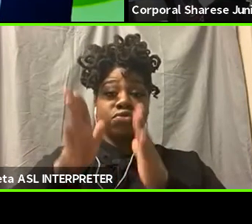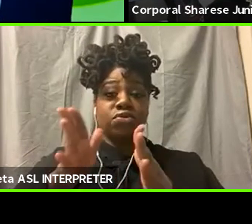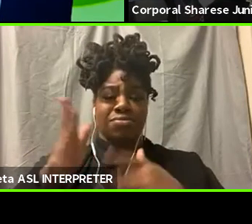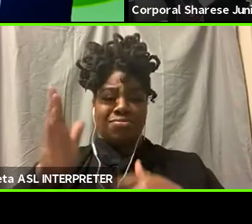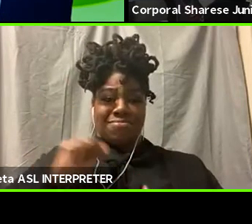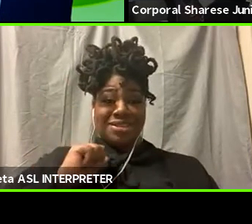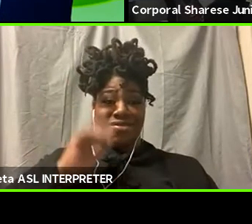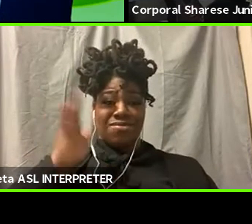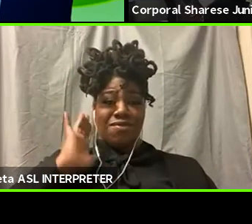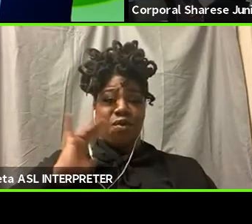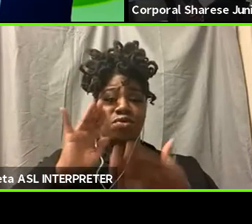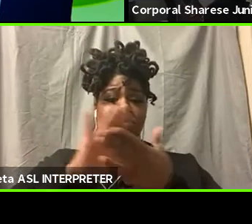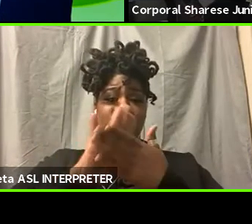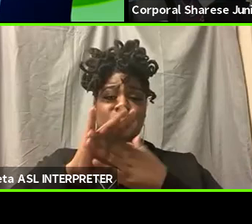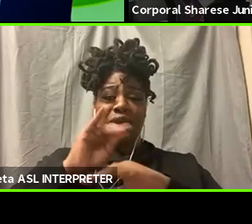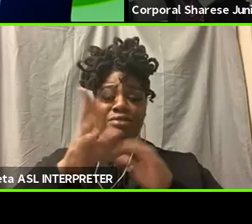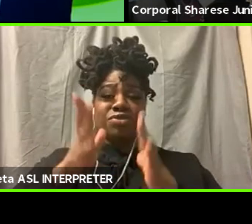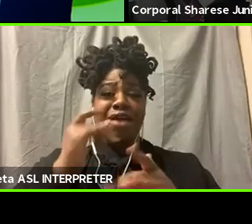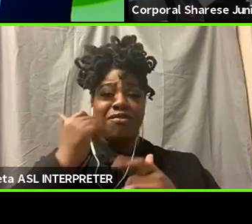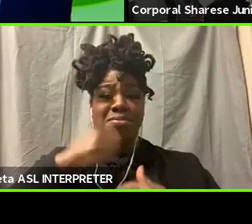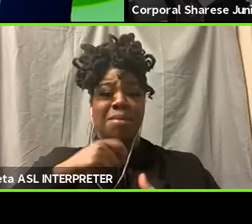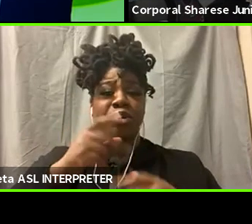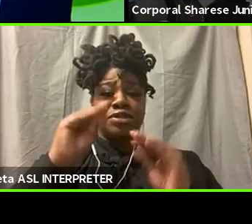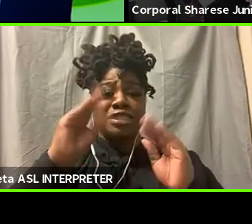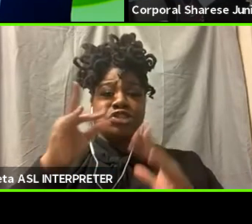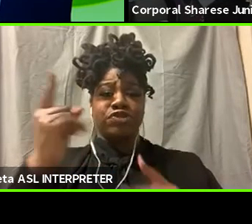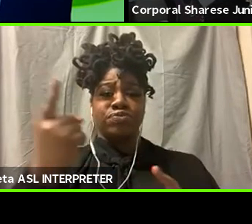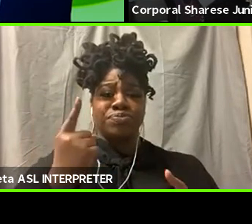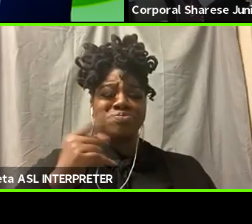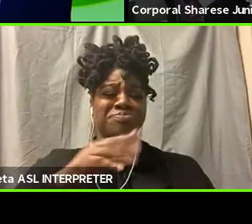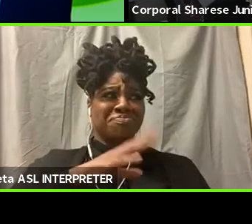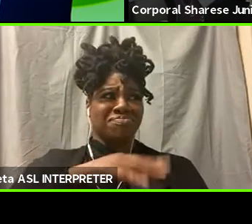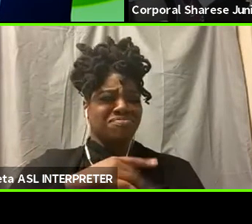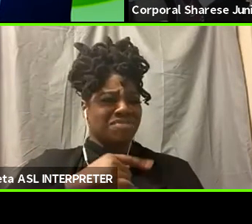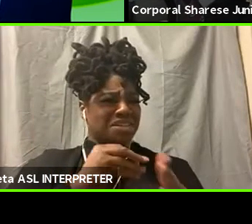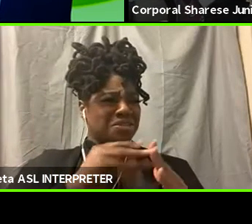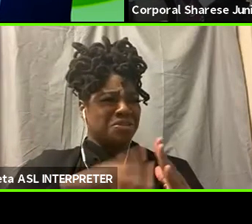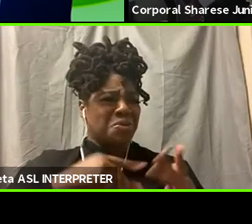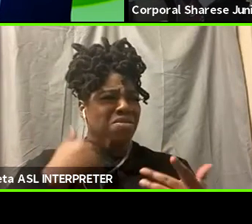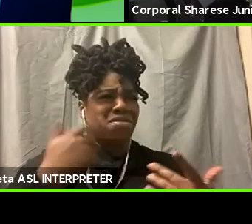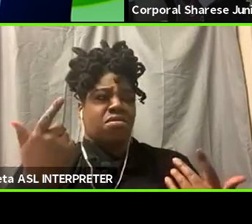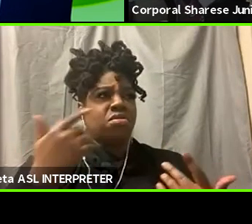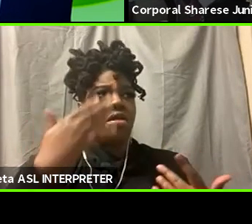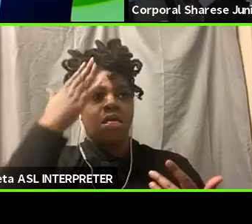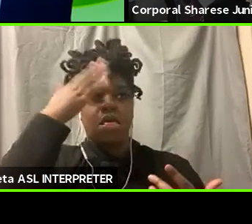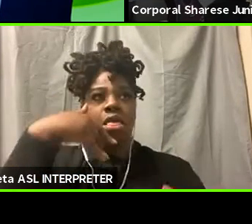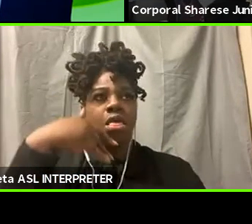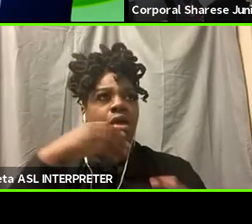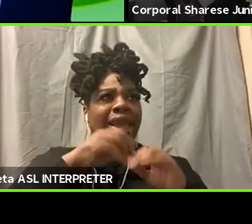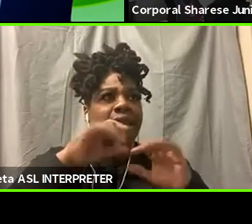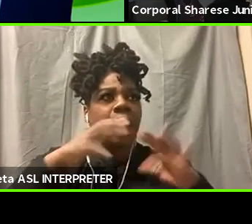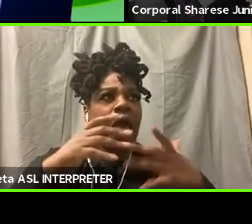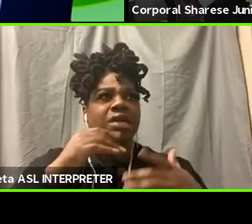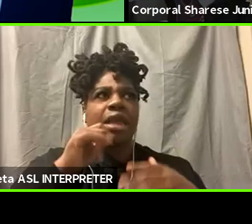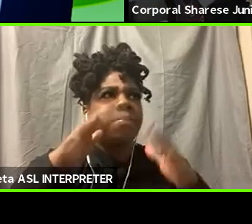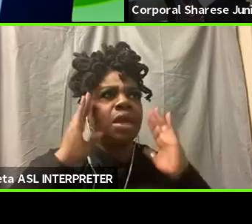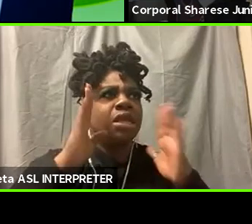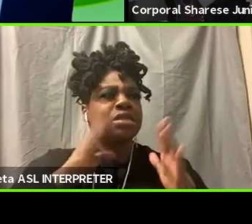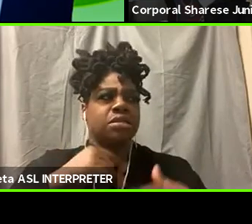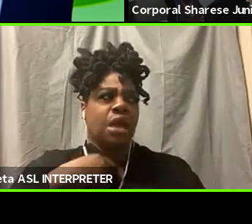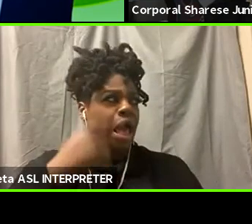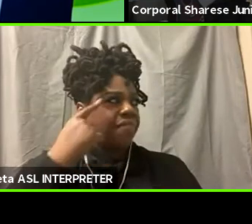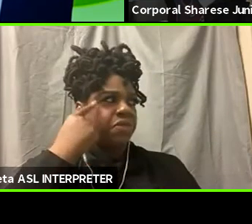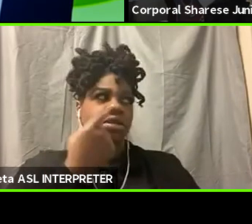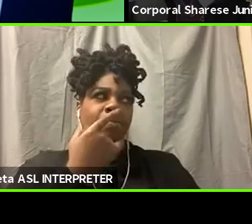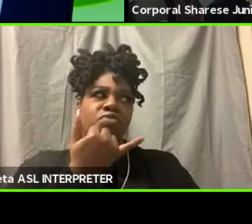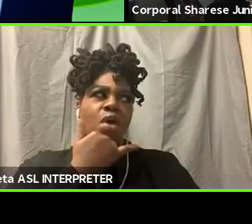teachers, saying things to me like, this student is just checking out in class. He's not paying attention. And I think something's wrong. I think the student, might